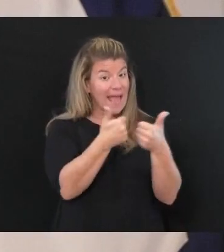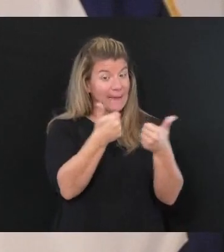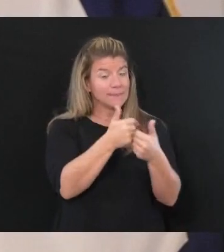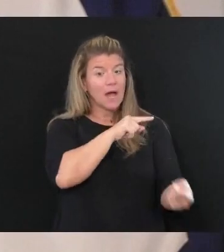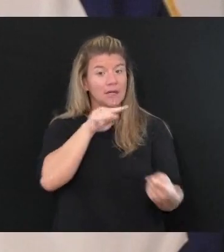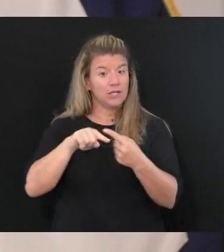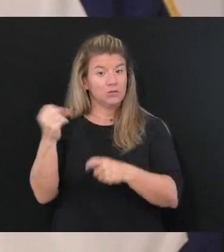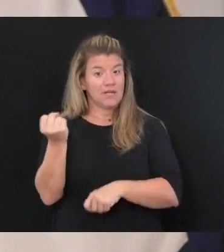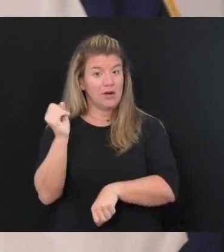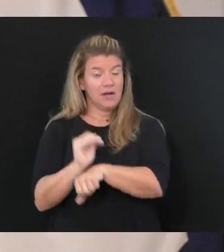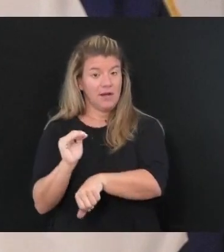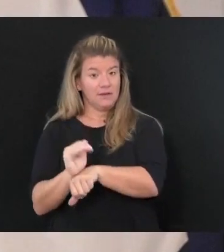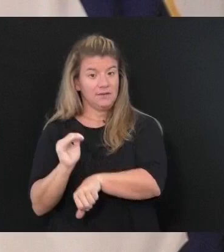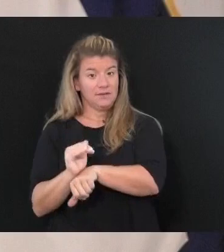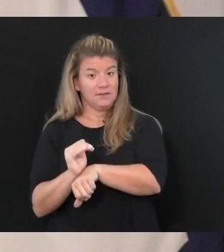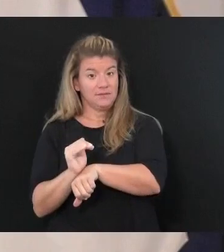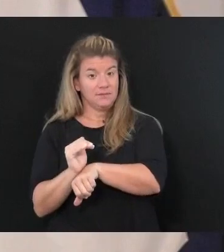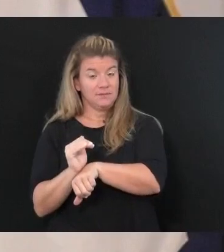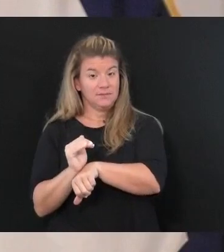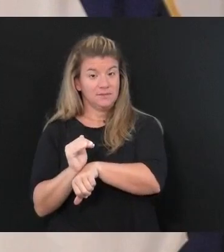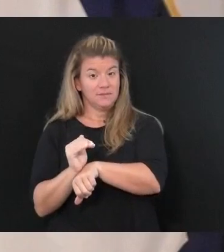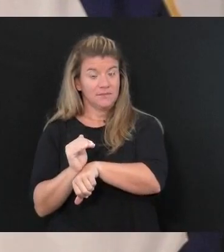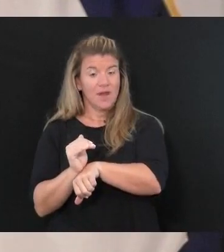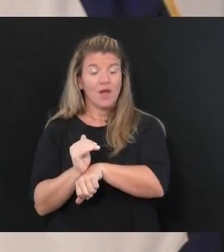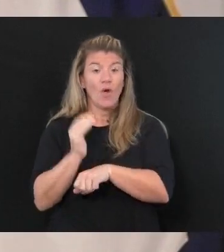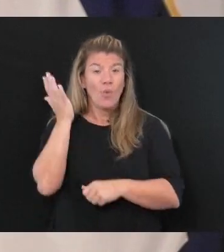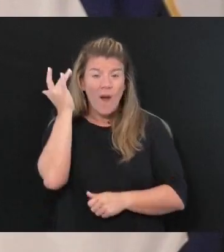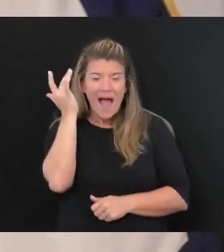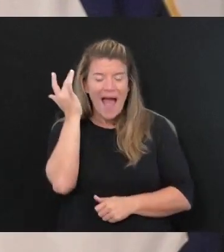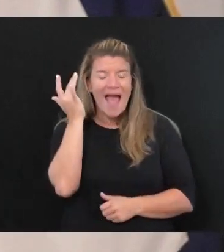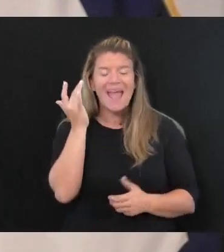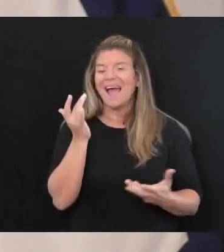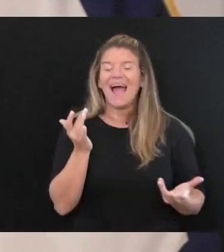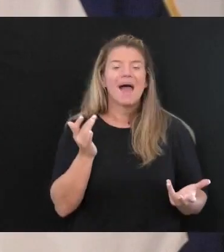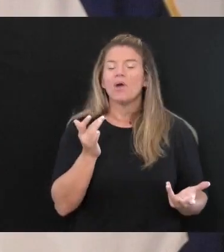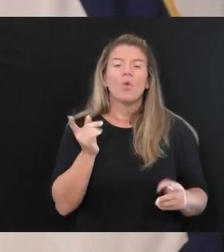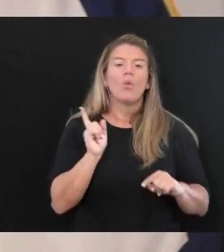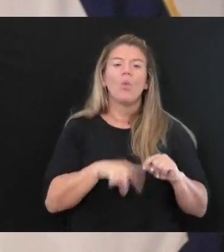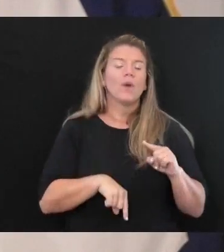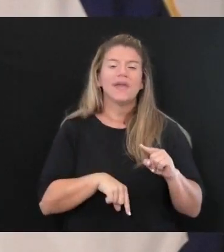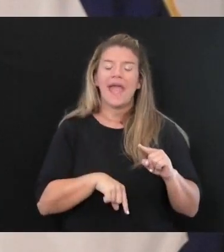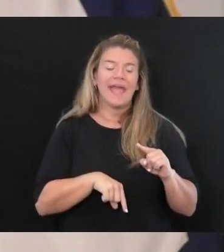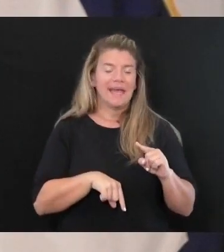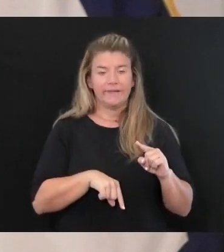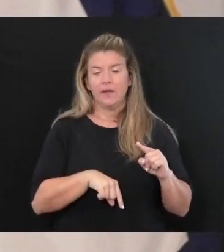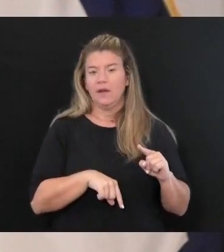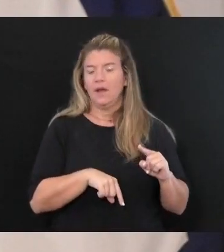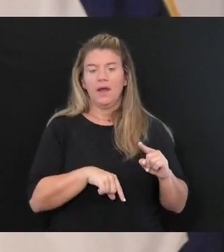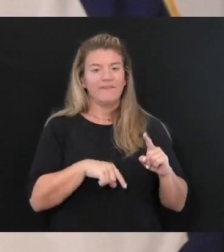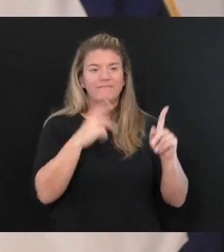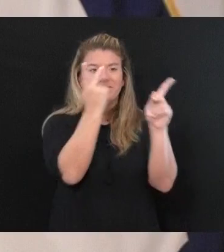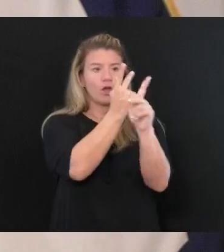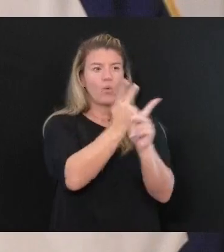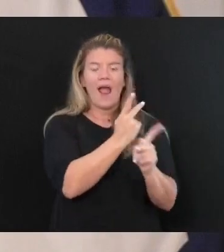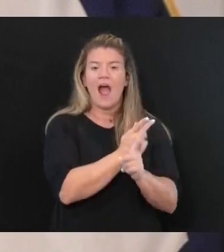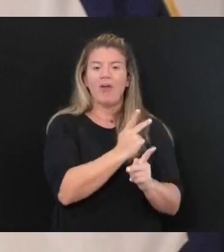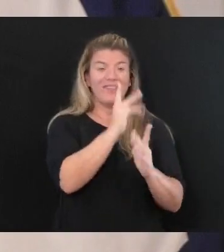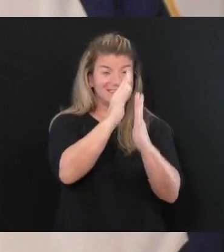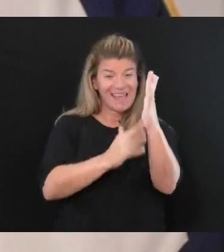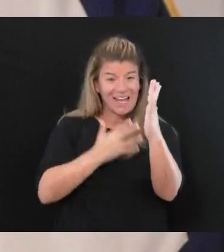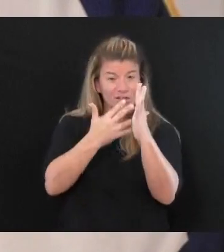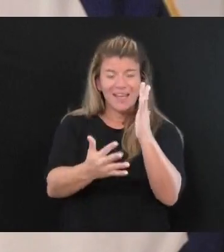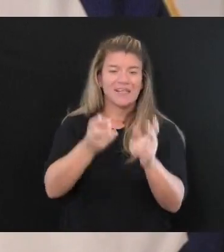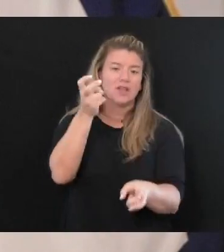night because we can't put it together any other way. The scheduling is